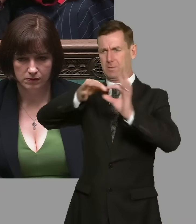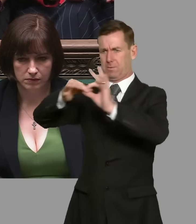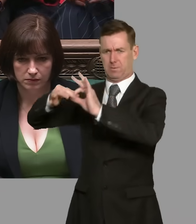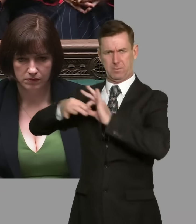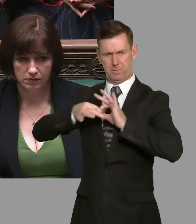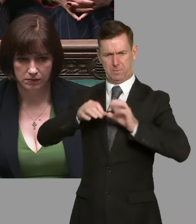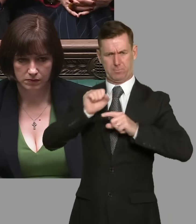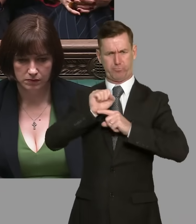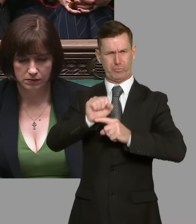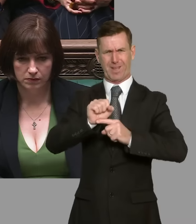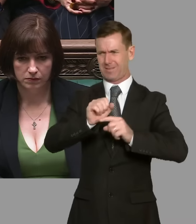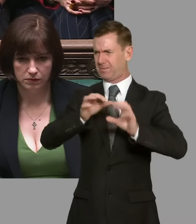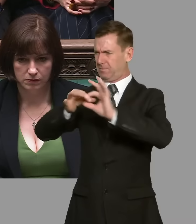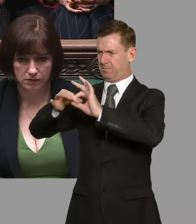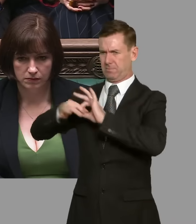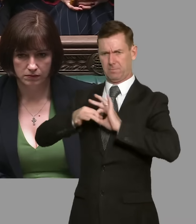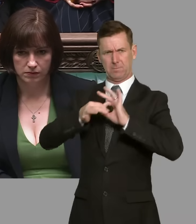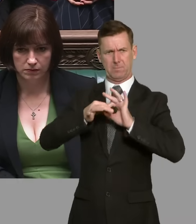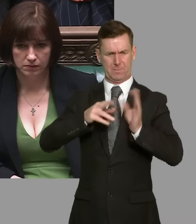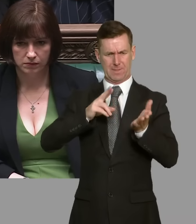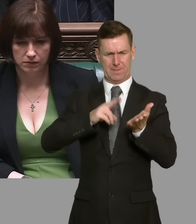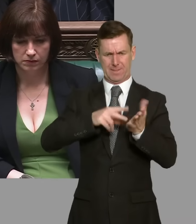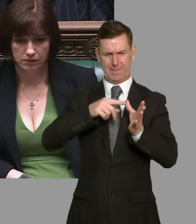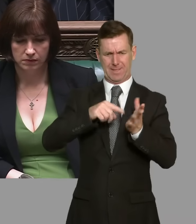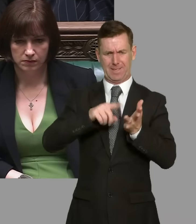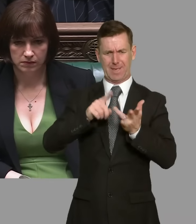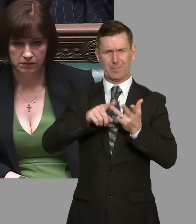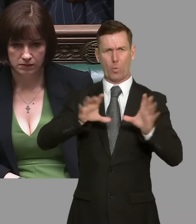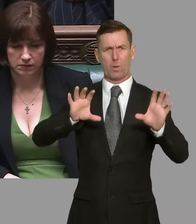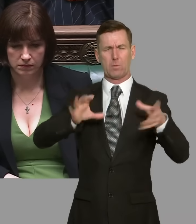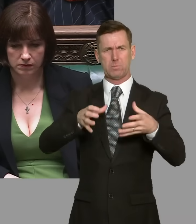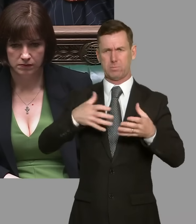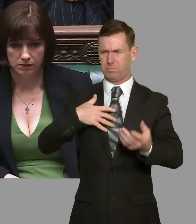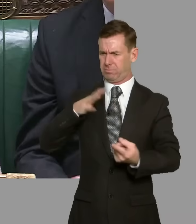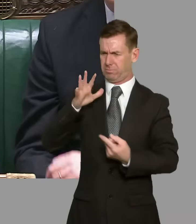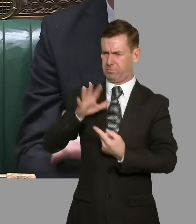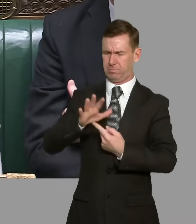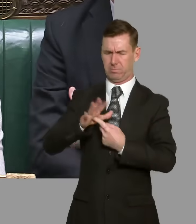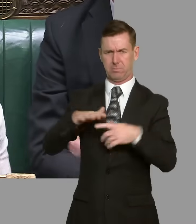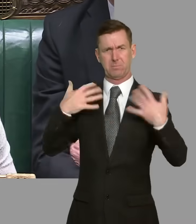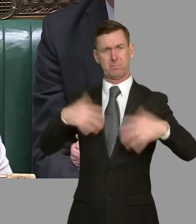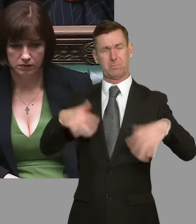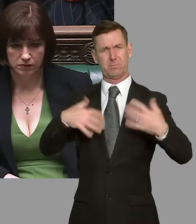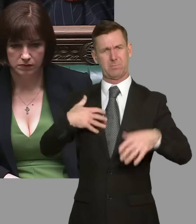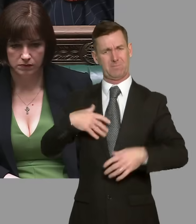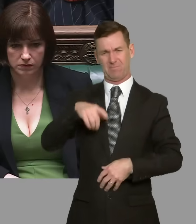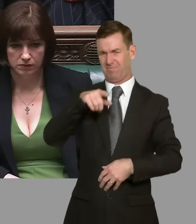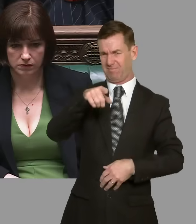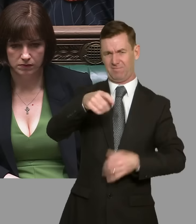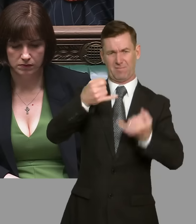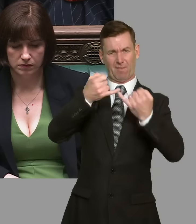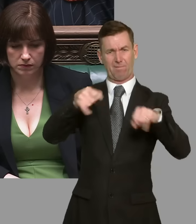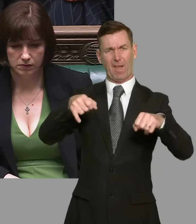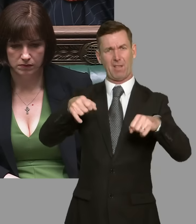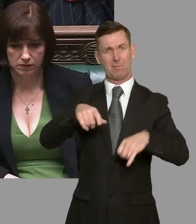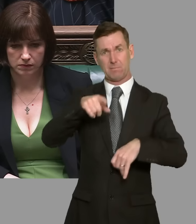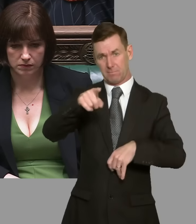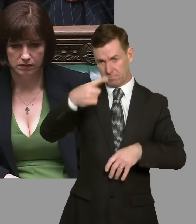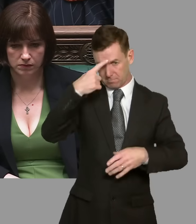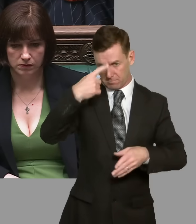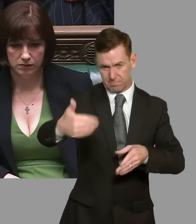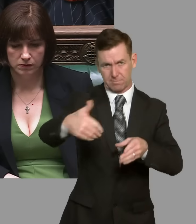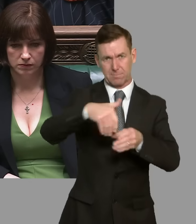matter of national importance. She's utterly failed to rise to the occasion and show the solidarity she could have shown in this